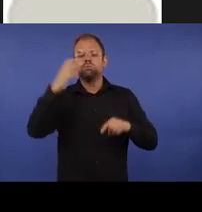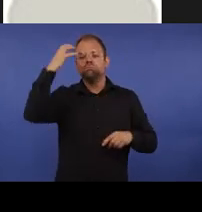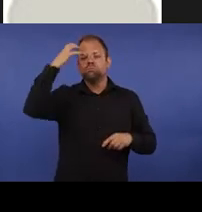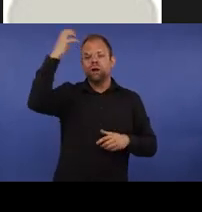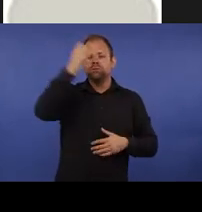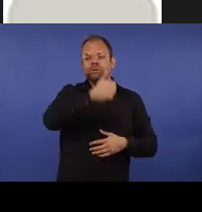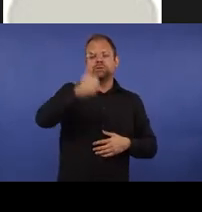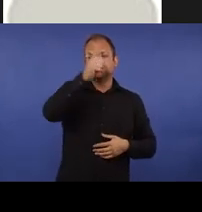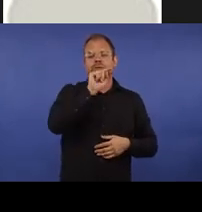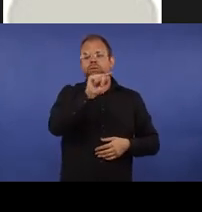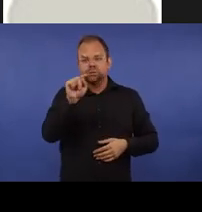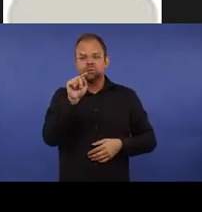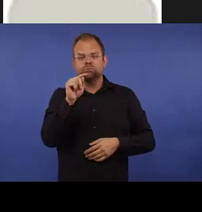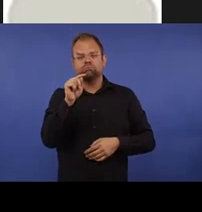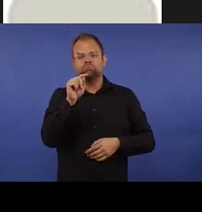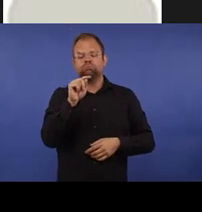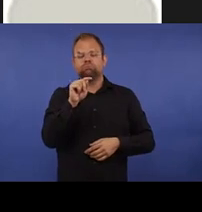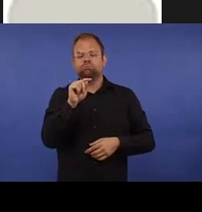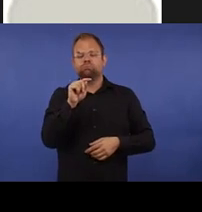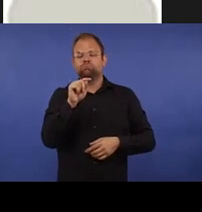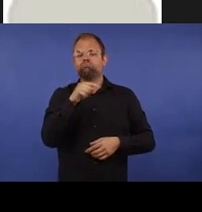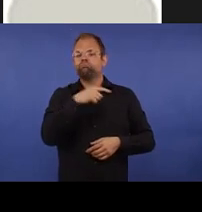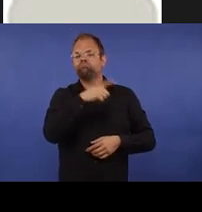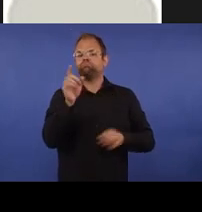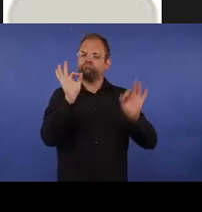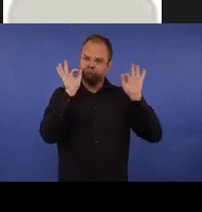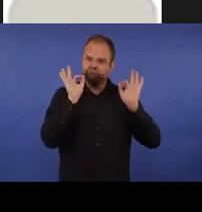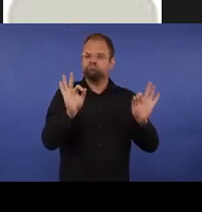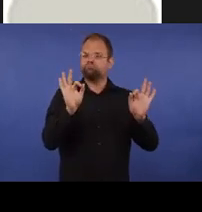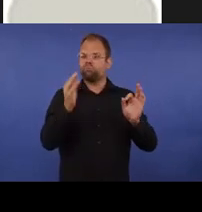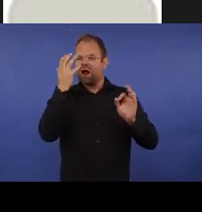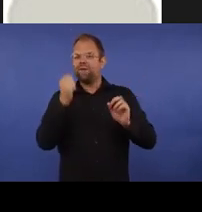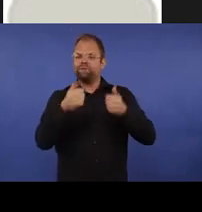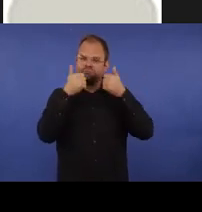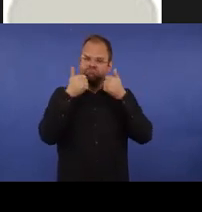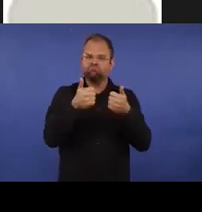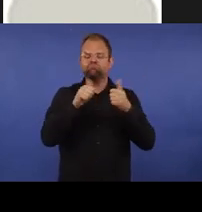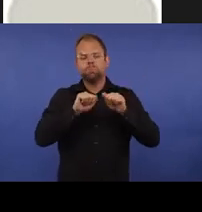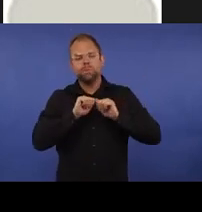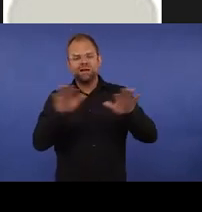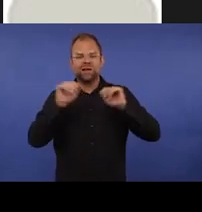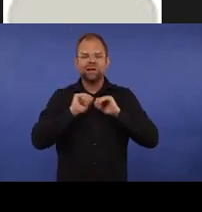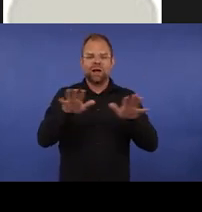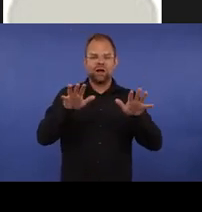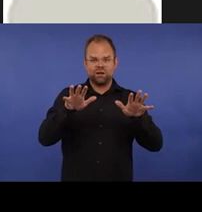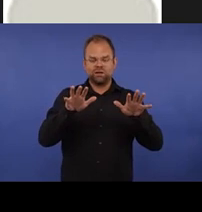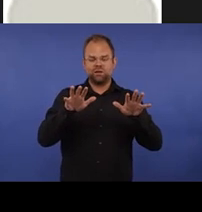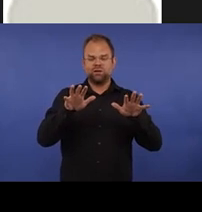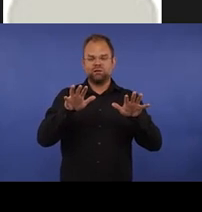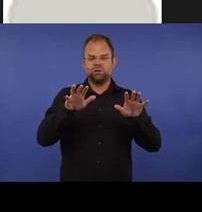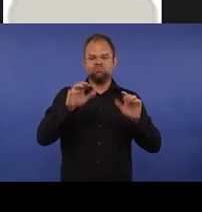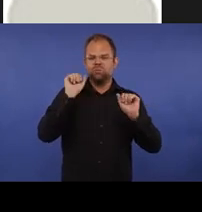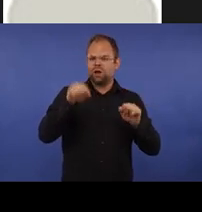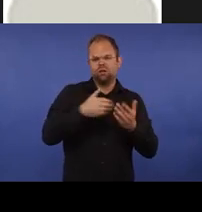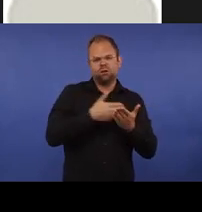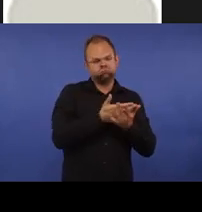means to in a ways to people with disabilities could